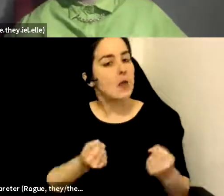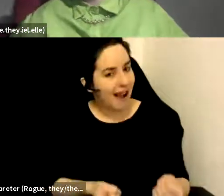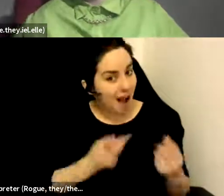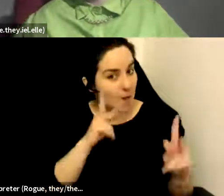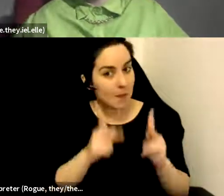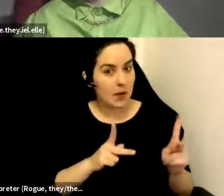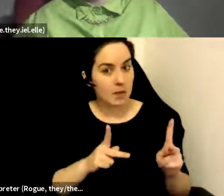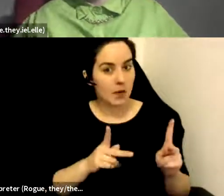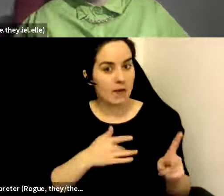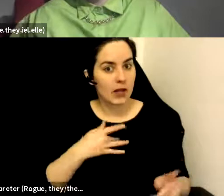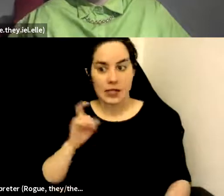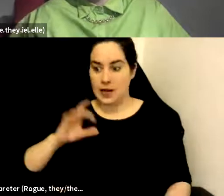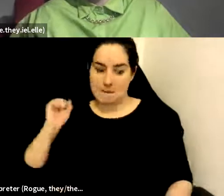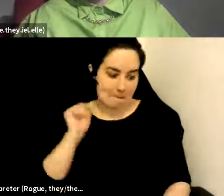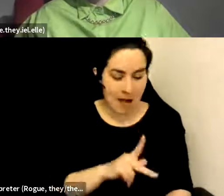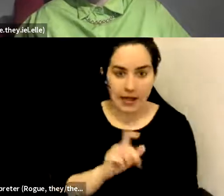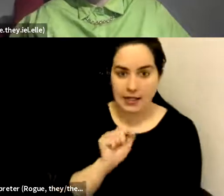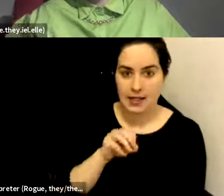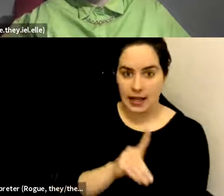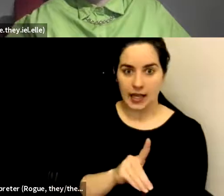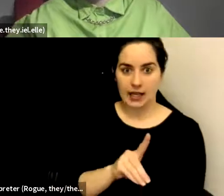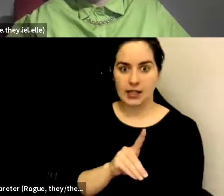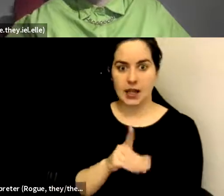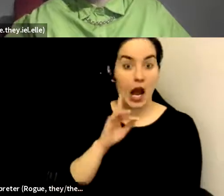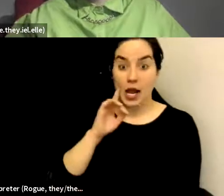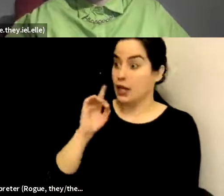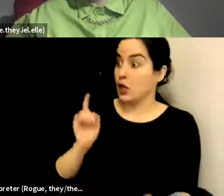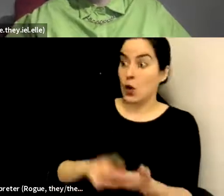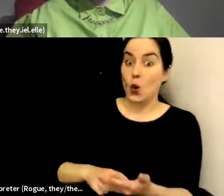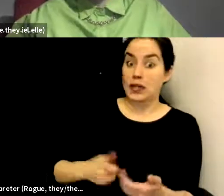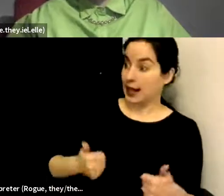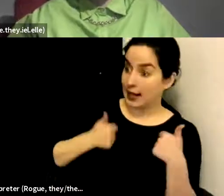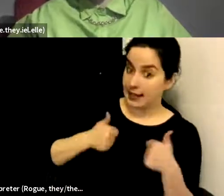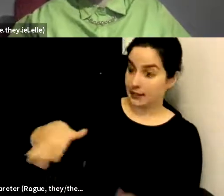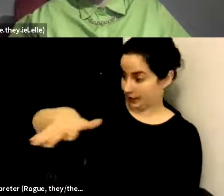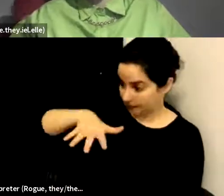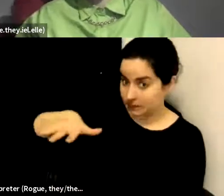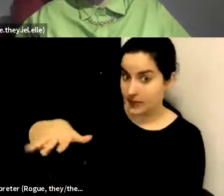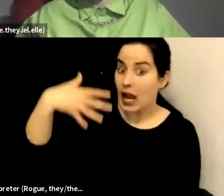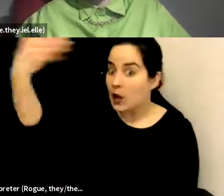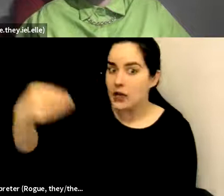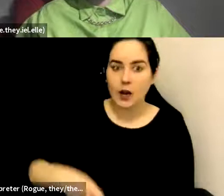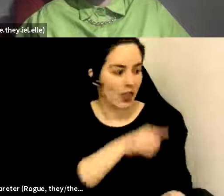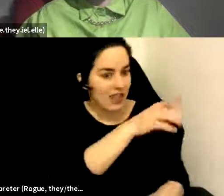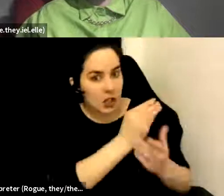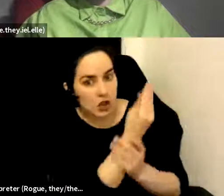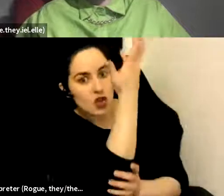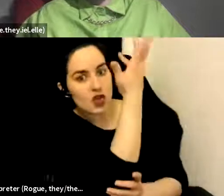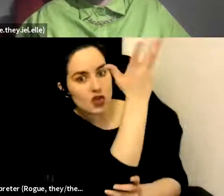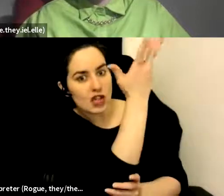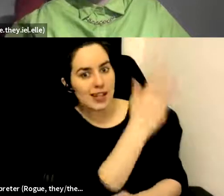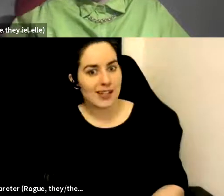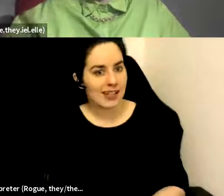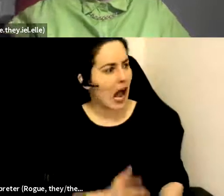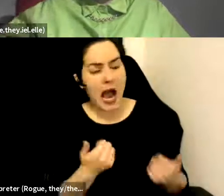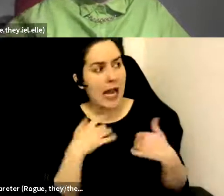many people were like, oh, I didn't realize that I lived near this park, or, oh, I didn't realize how much I needed this tree. And I'm like, she's been there for you the whole